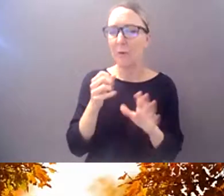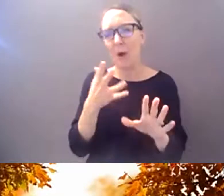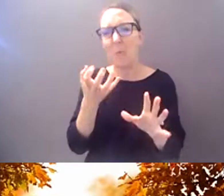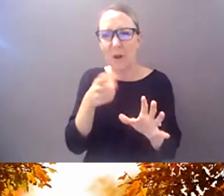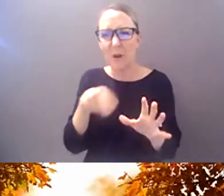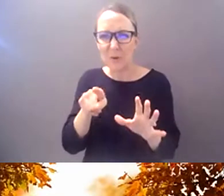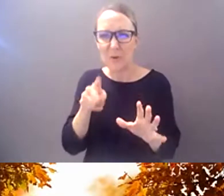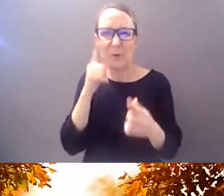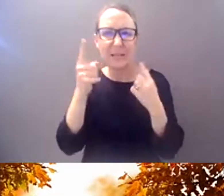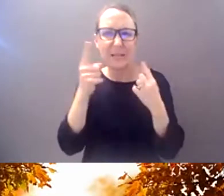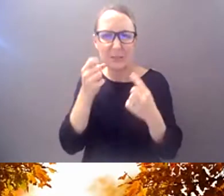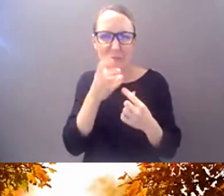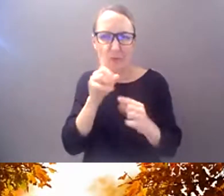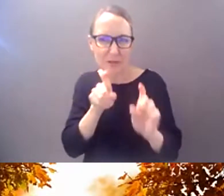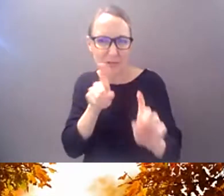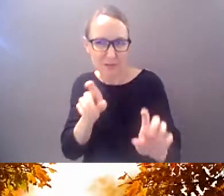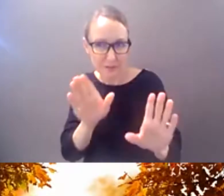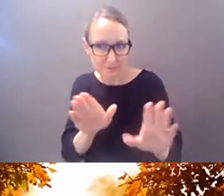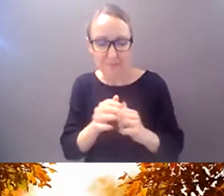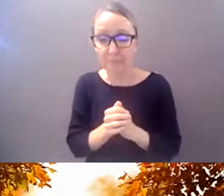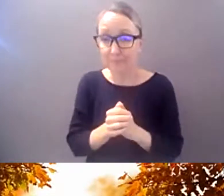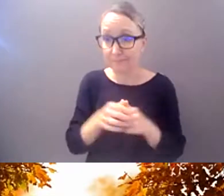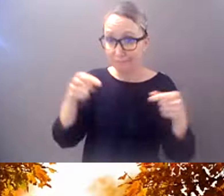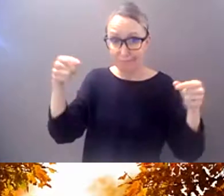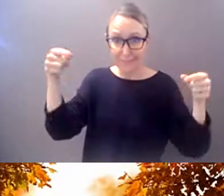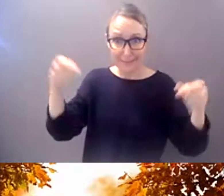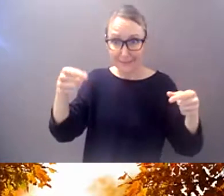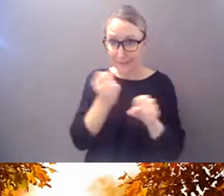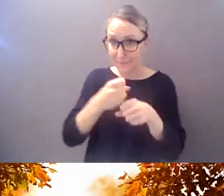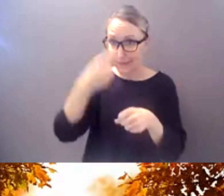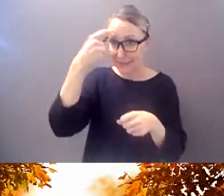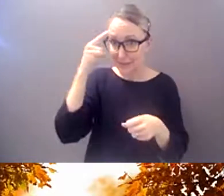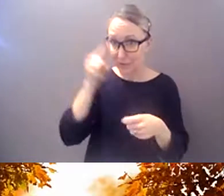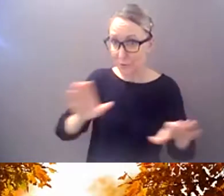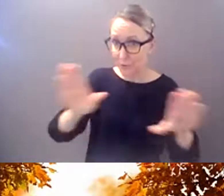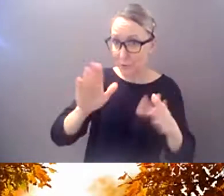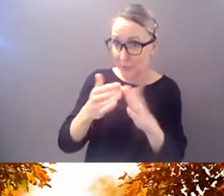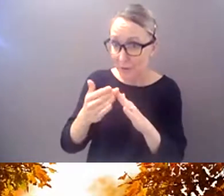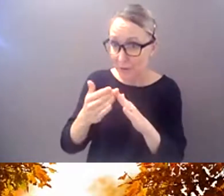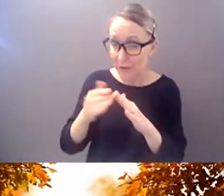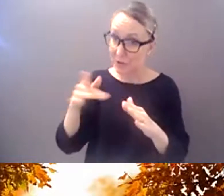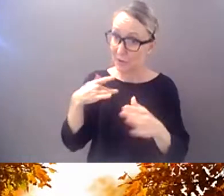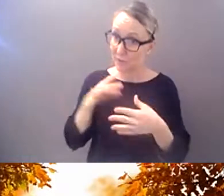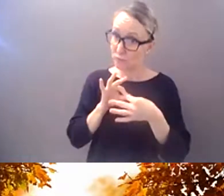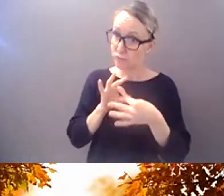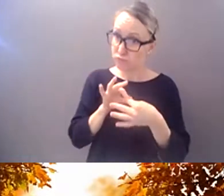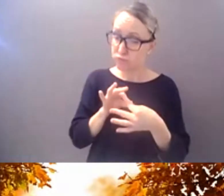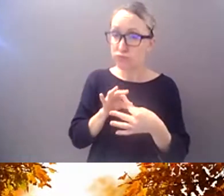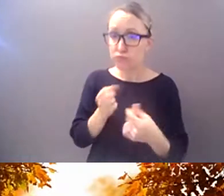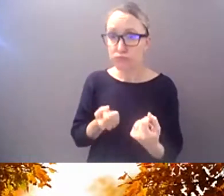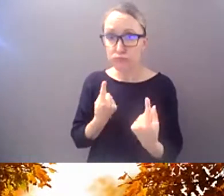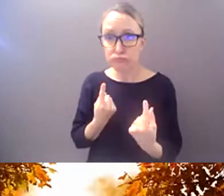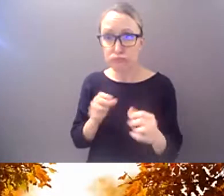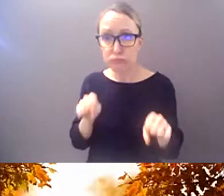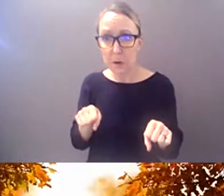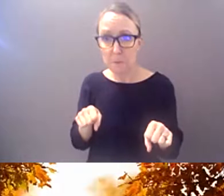group. Does this framework make sense to your community? Does it connect with you and can you align with it? If you can align